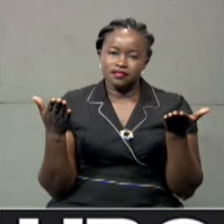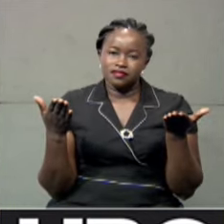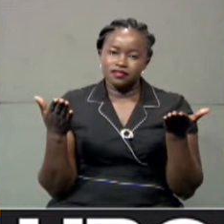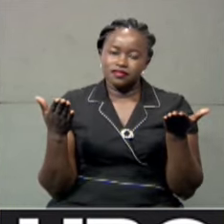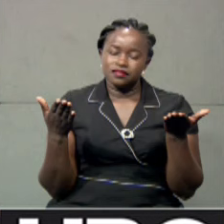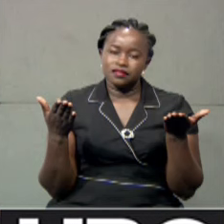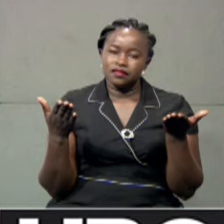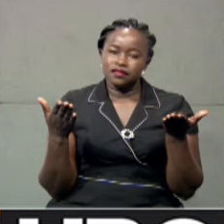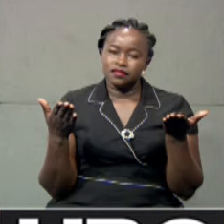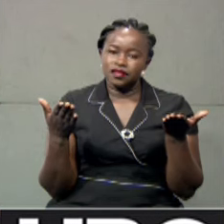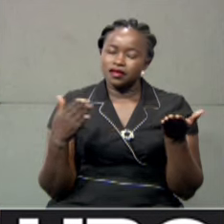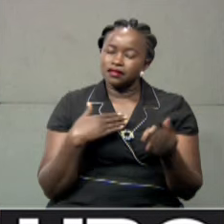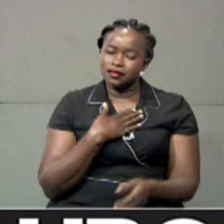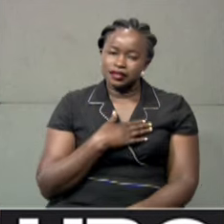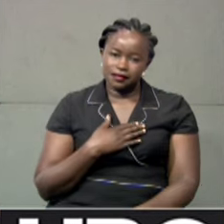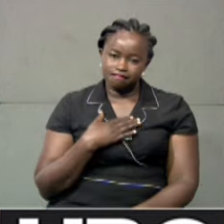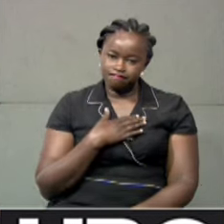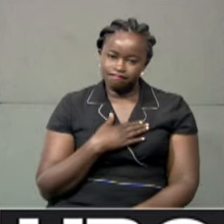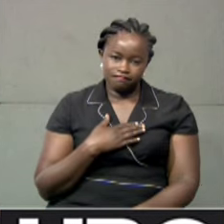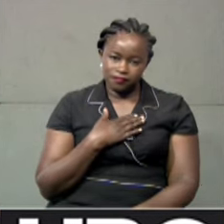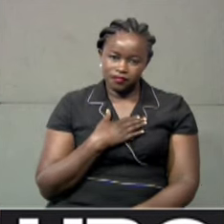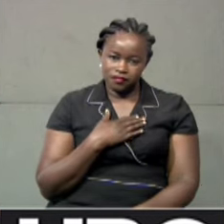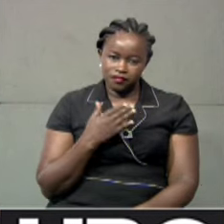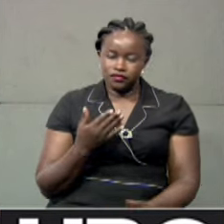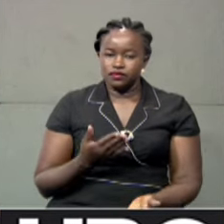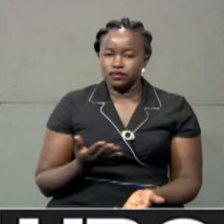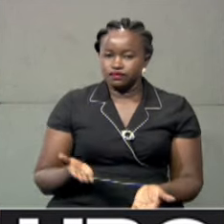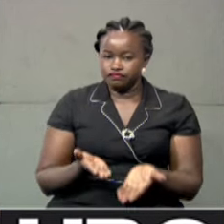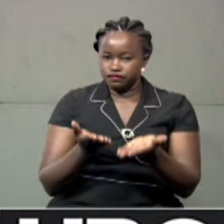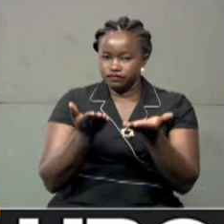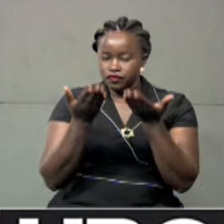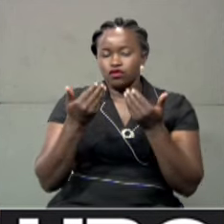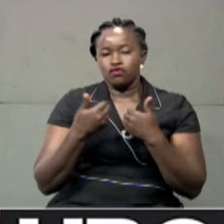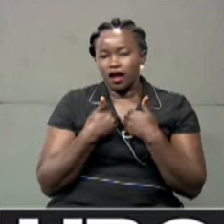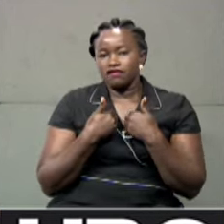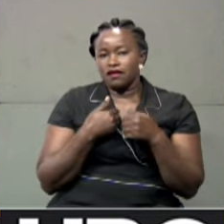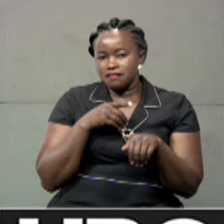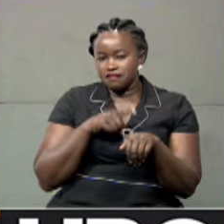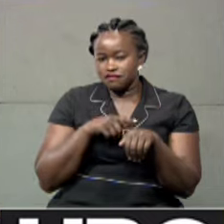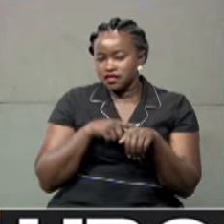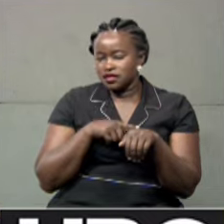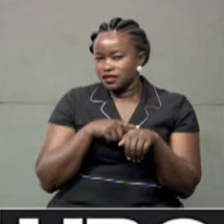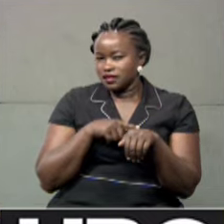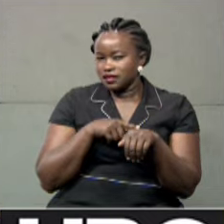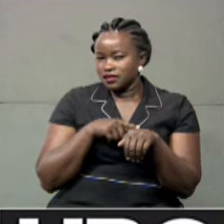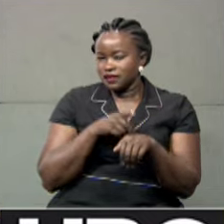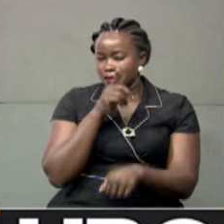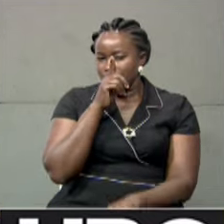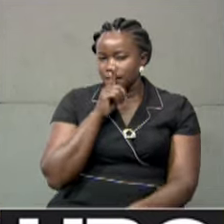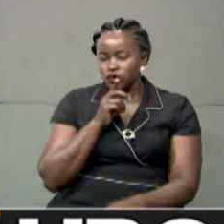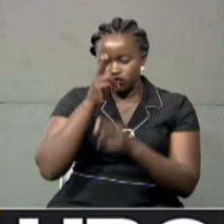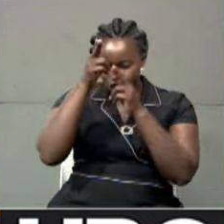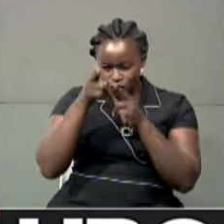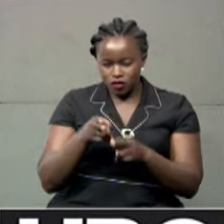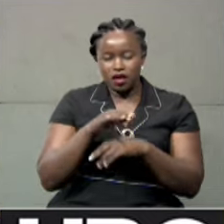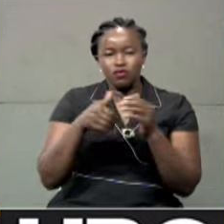may we please rise to observe a minute of silence to honor all those departed and